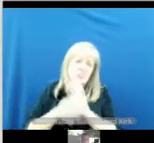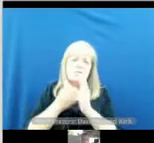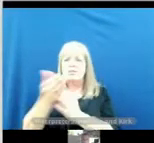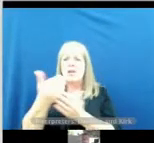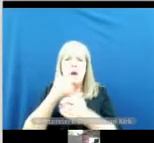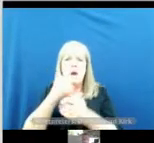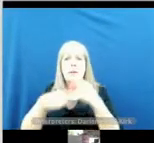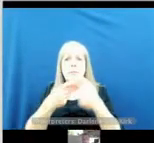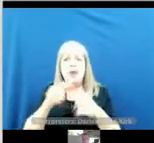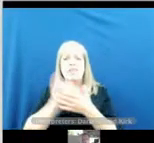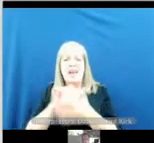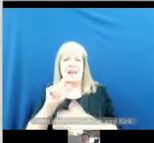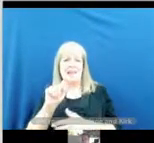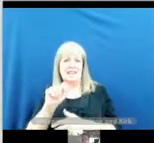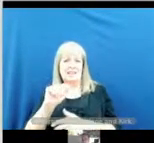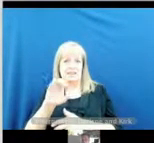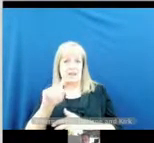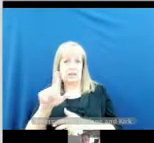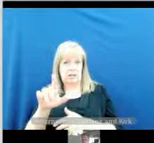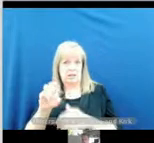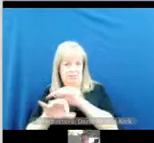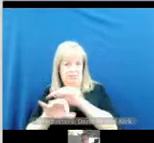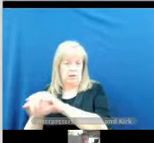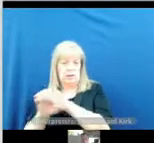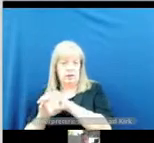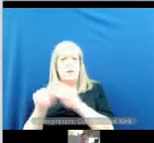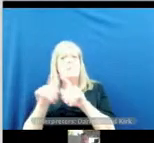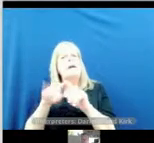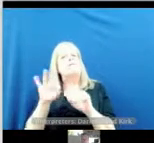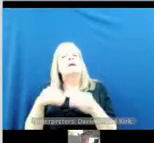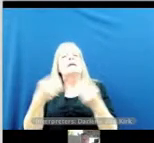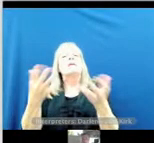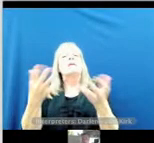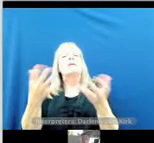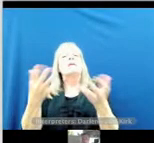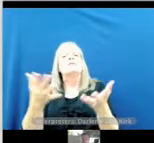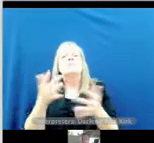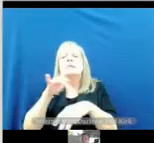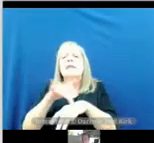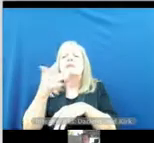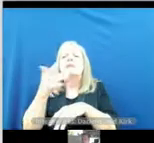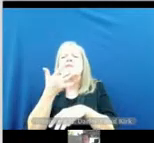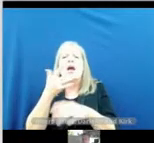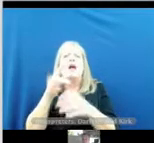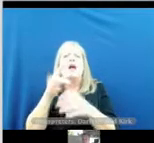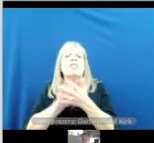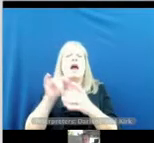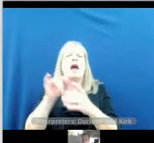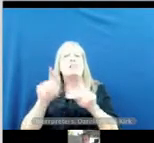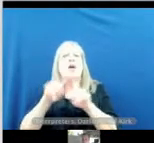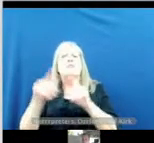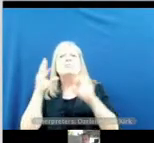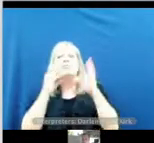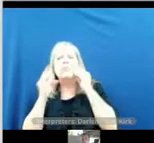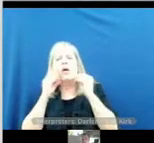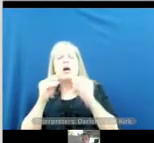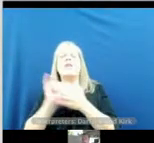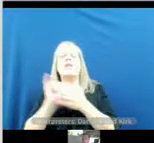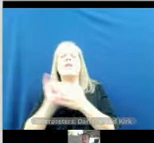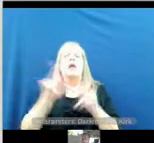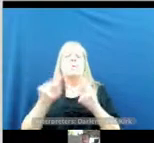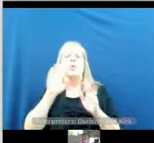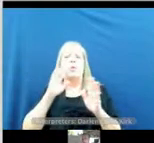but I think doing some of these activities will help sort of break down that tactile defensiveness or that